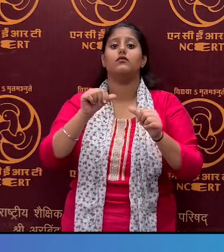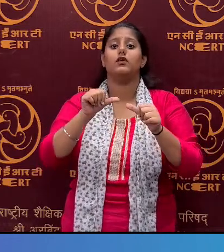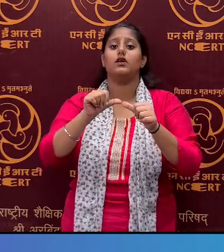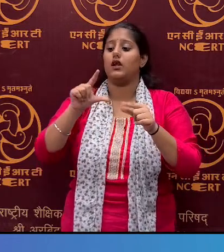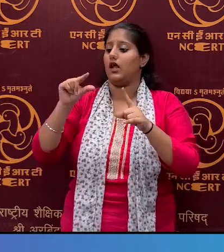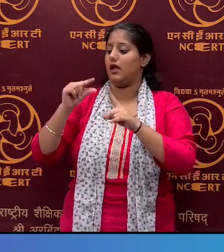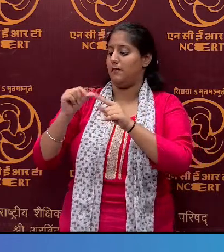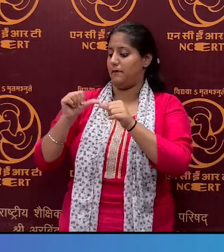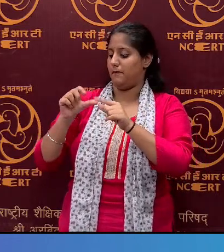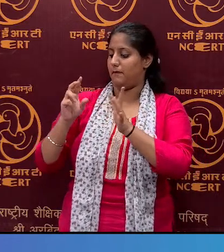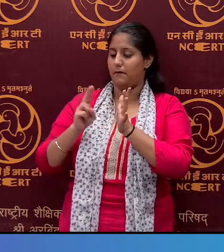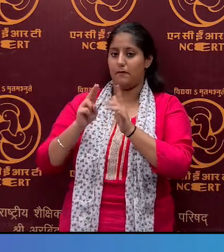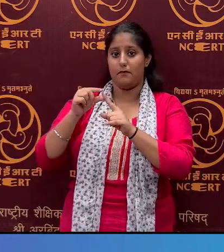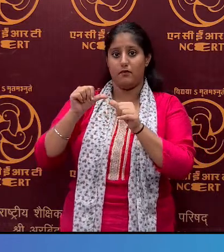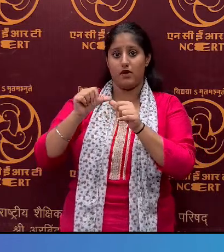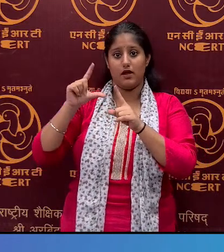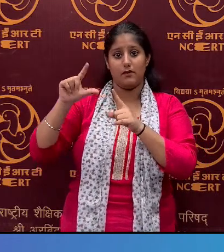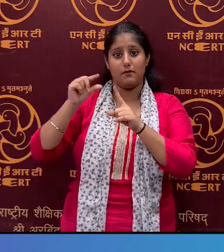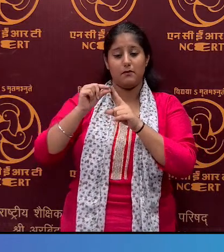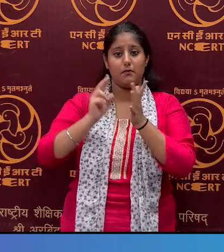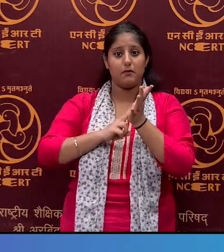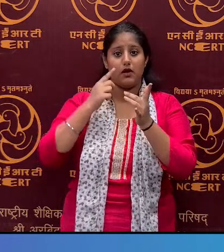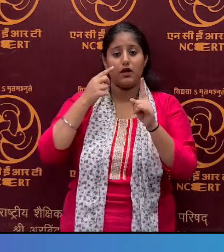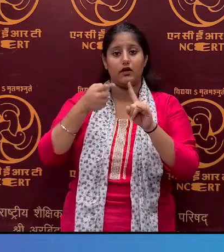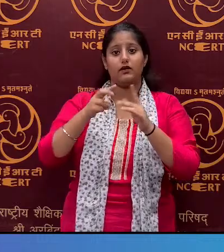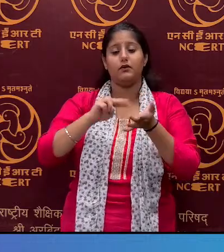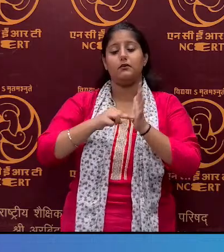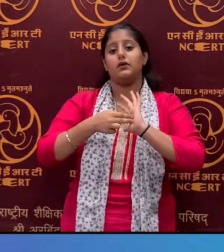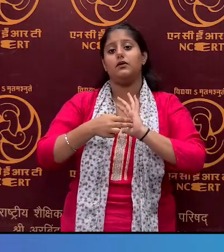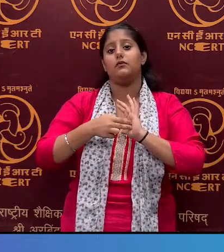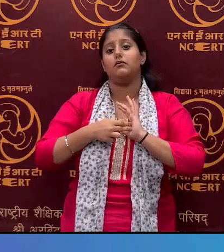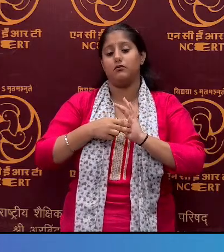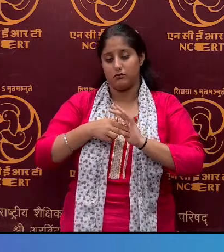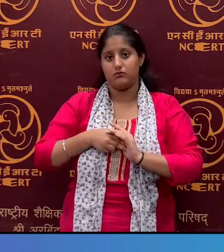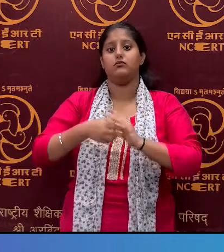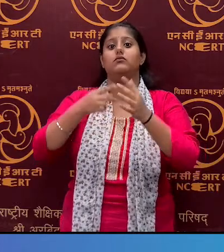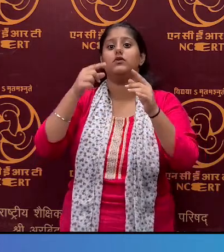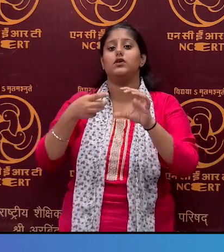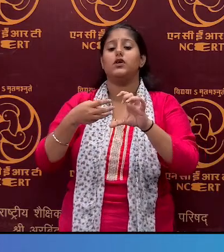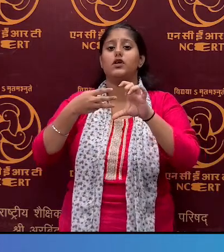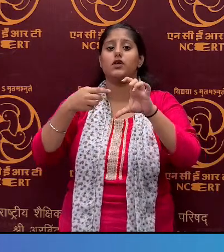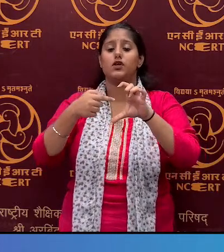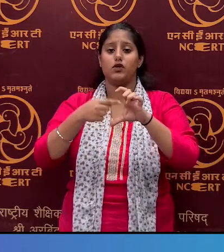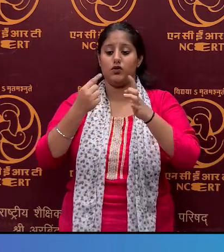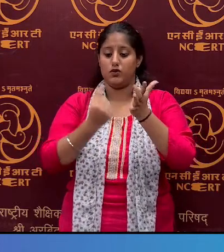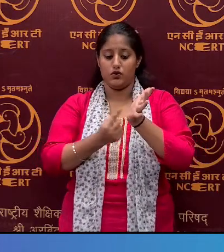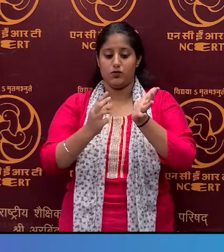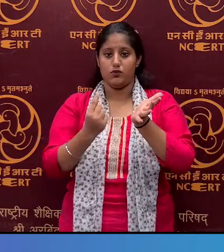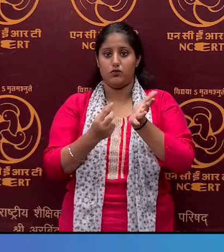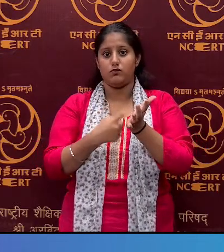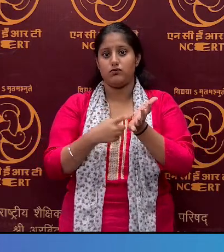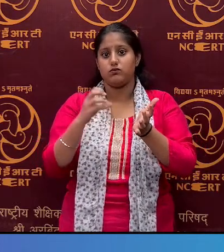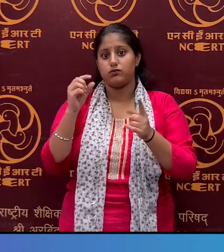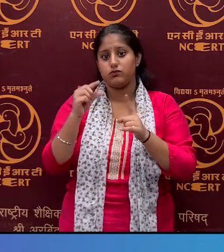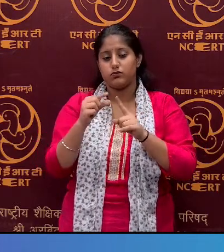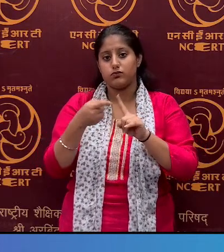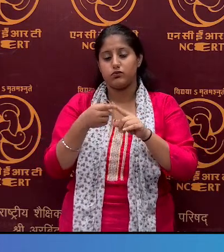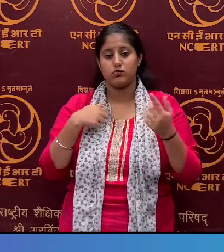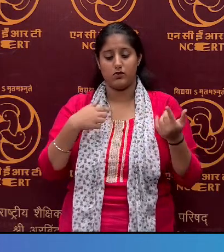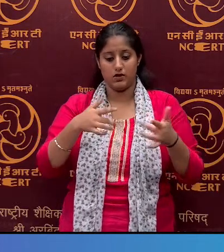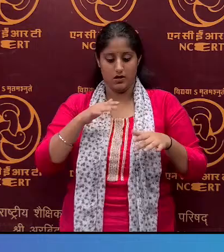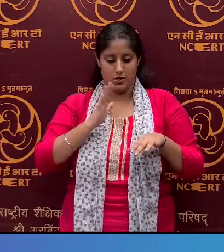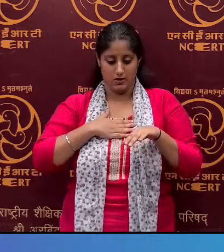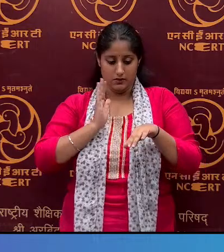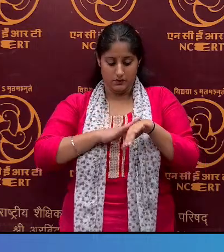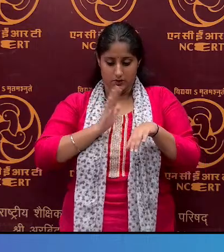type of climate. Alpine word came from the Alps mountain of Europe. Here we experience cold and